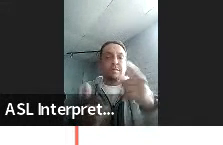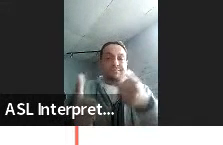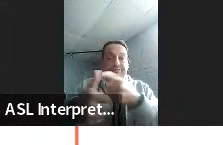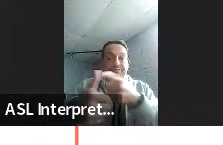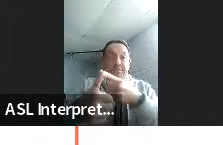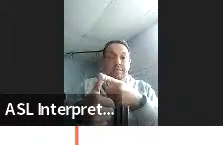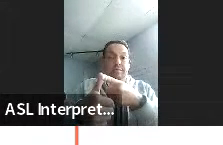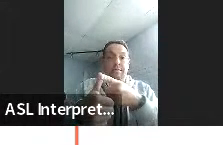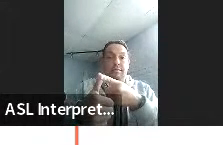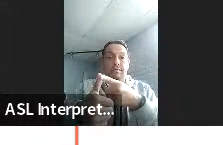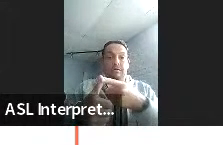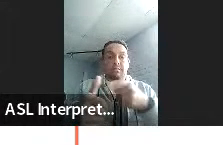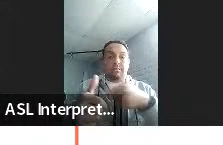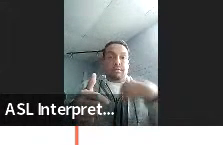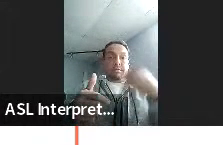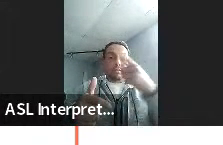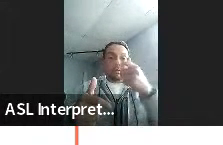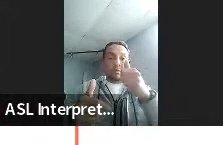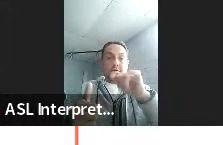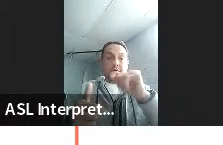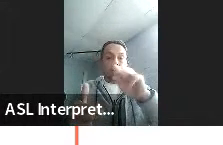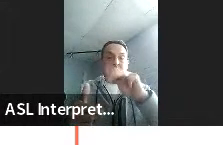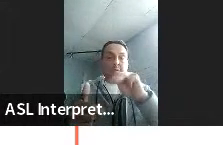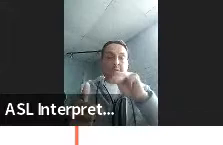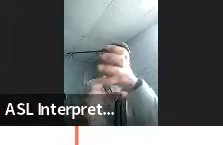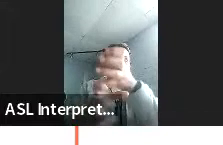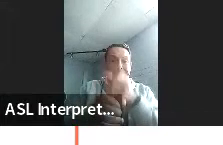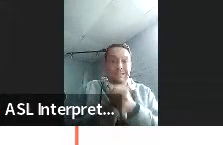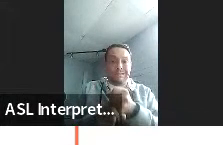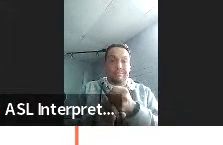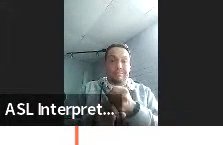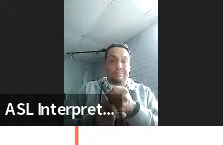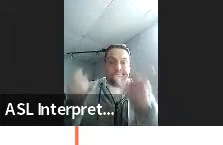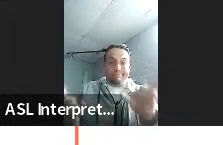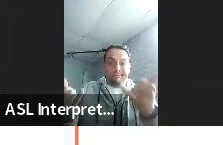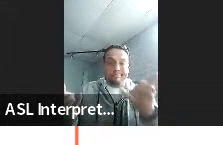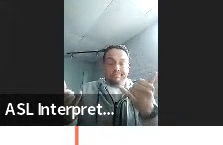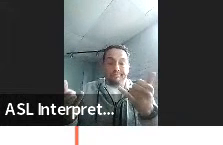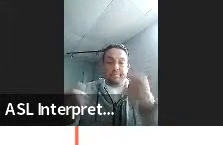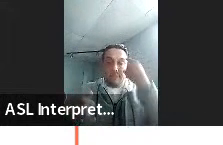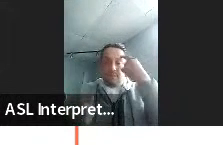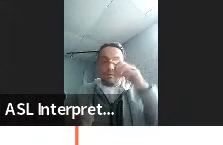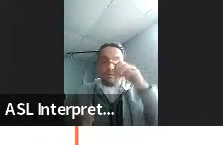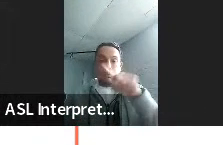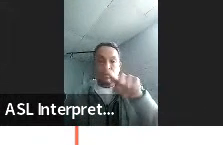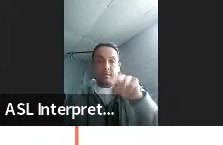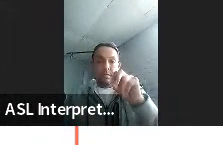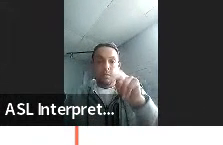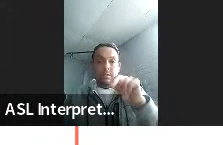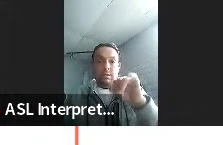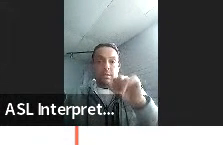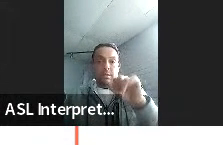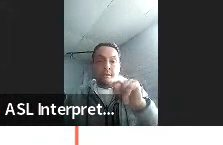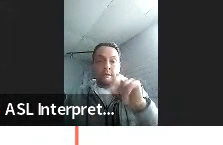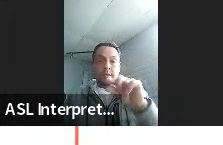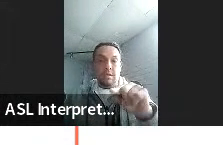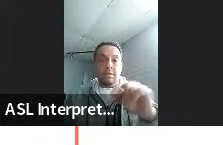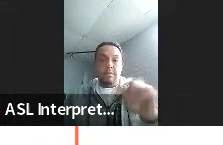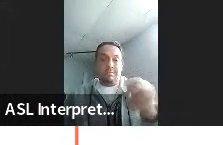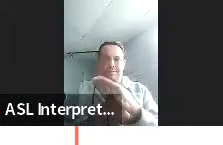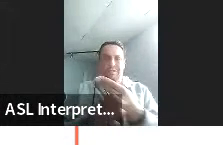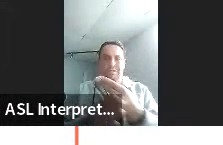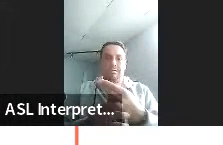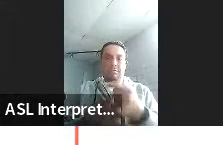our aim is to take existing definitions and terms that we have in zoning for uses and bring them into the 21st century.